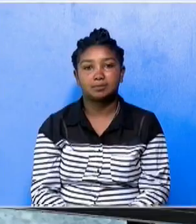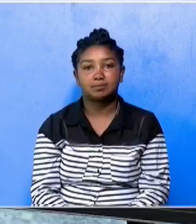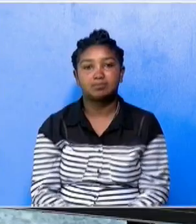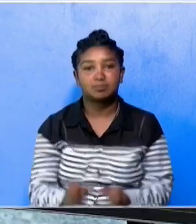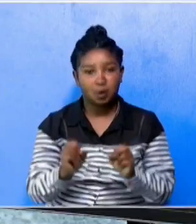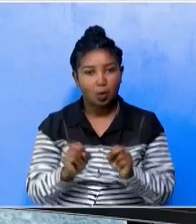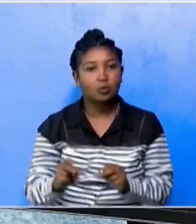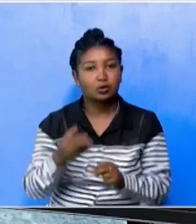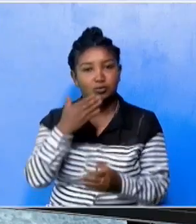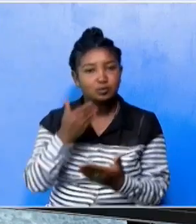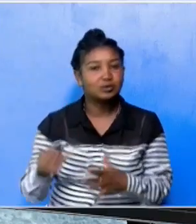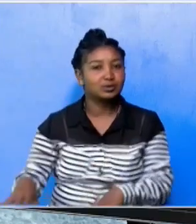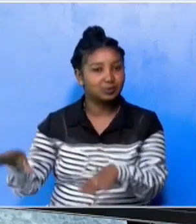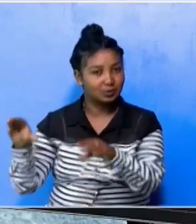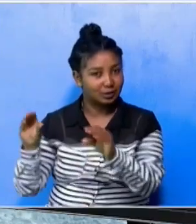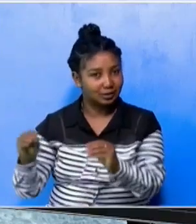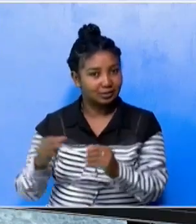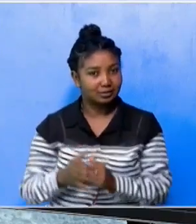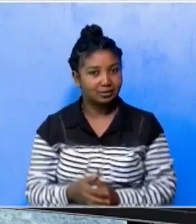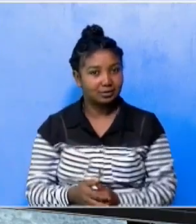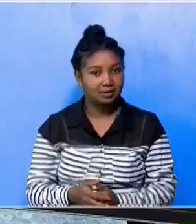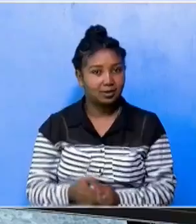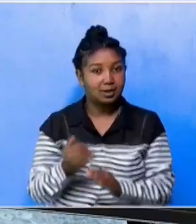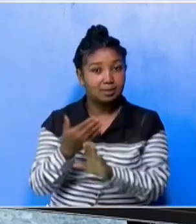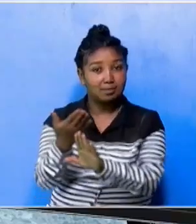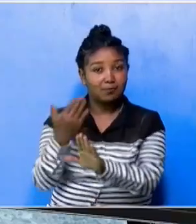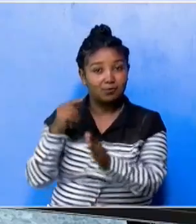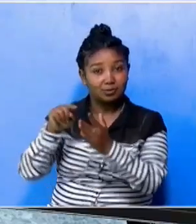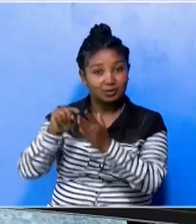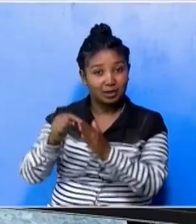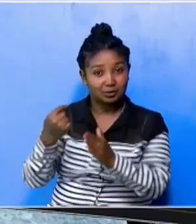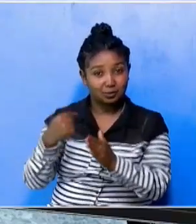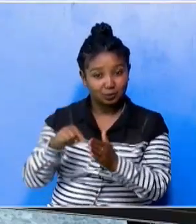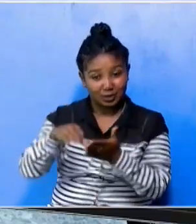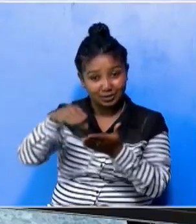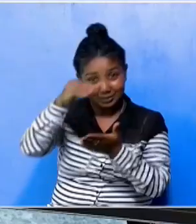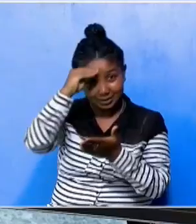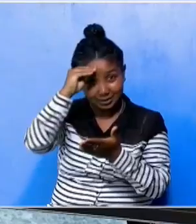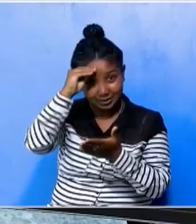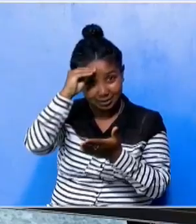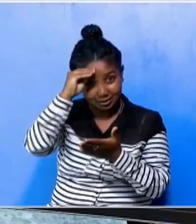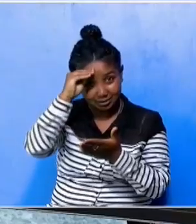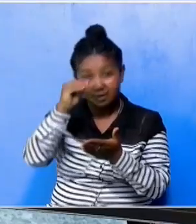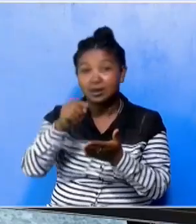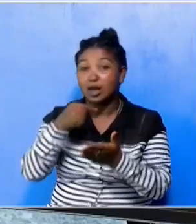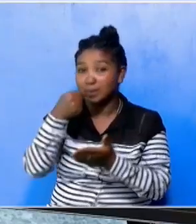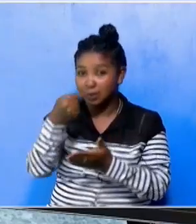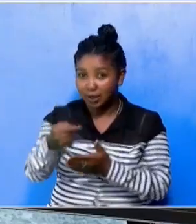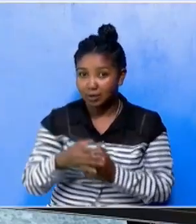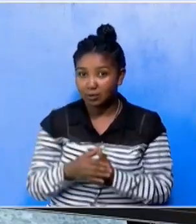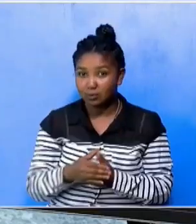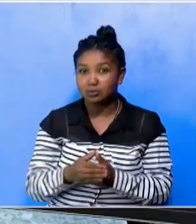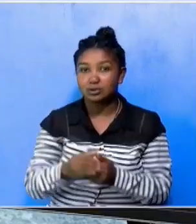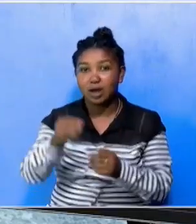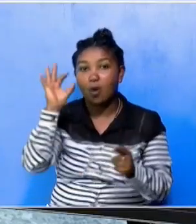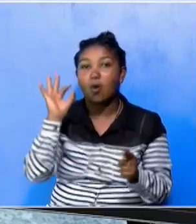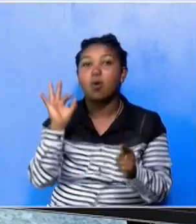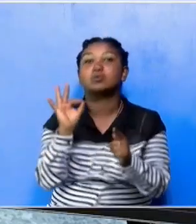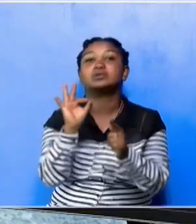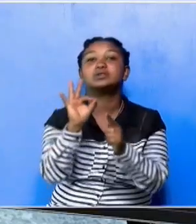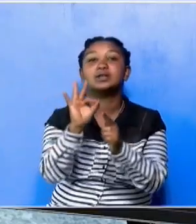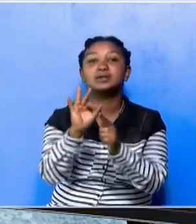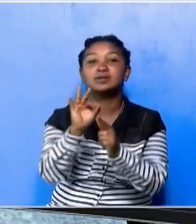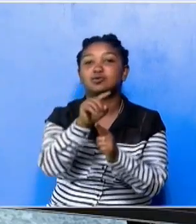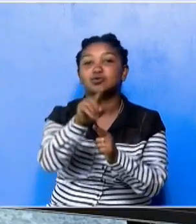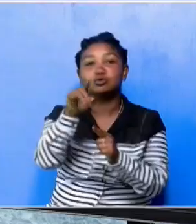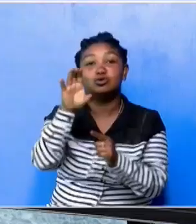Okay, good students. Before we start our today's lesson, let me tell you the objectives that should